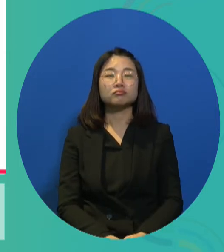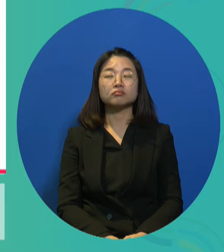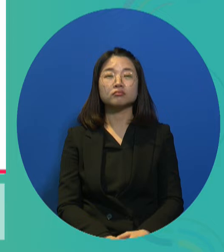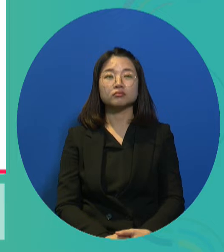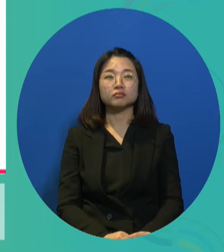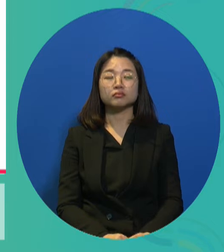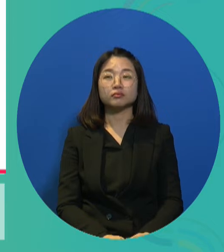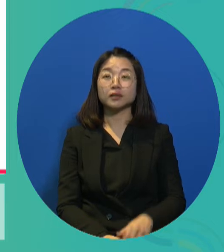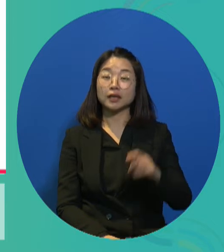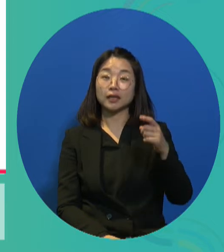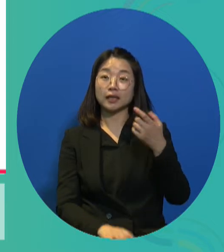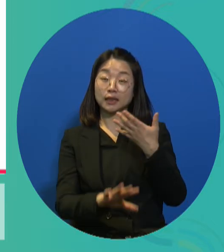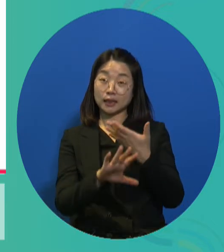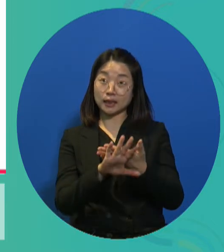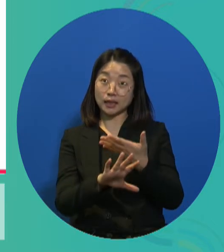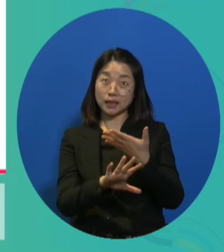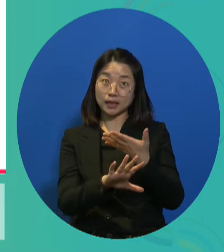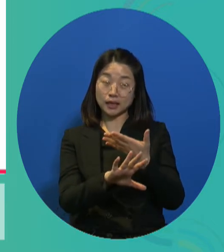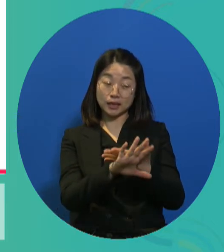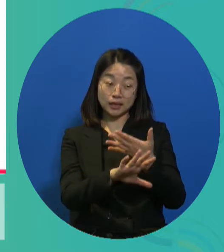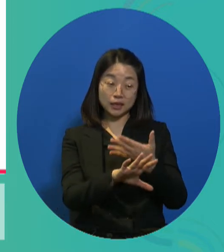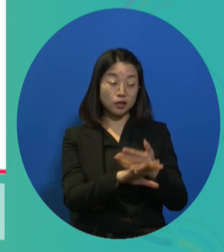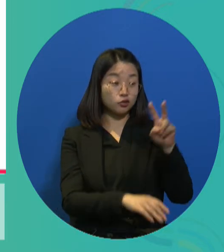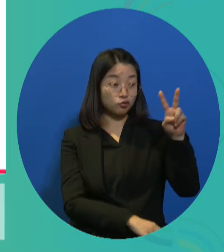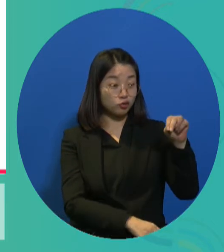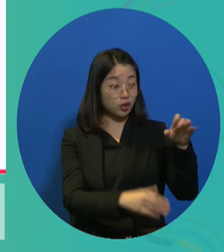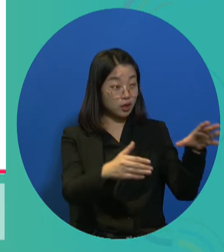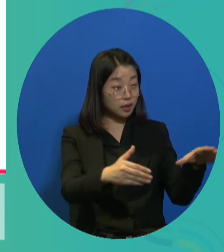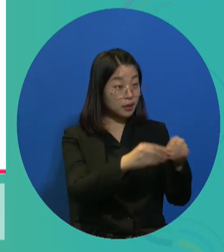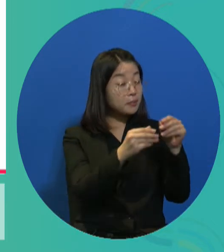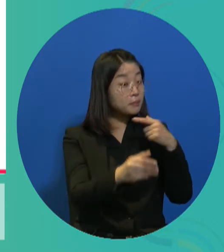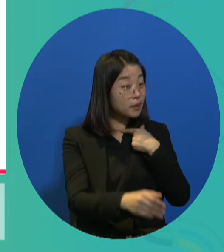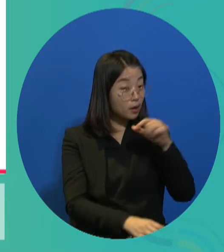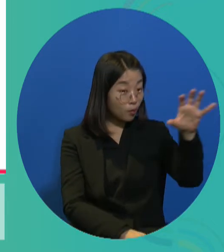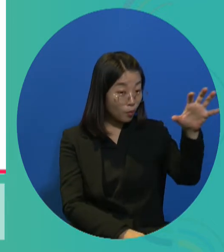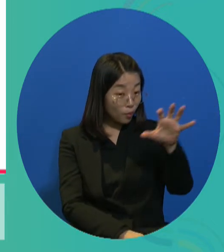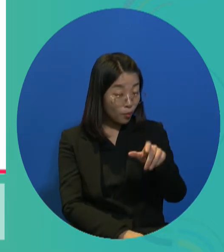the CRPD or other UN